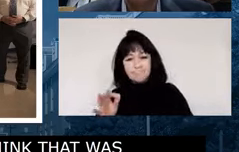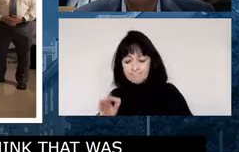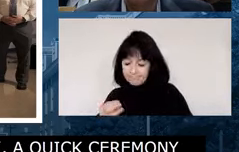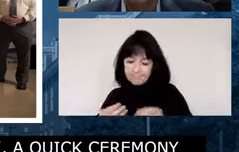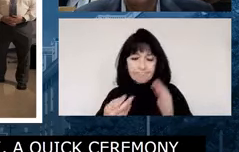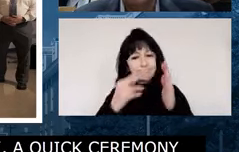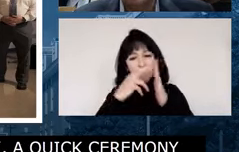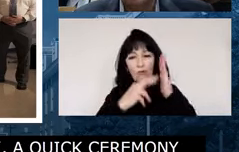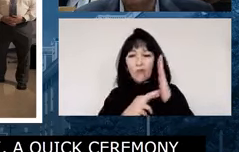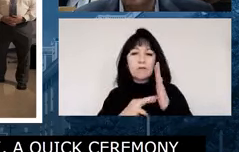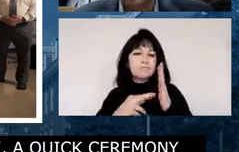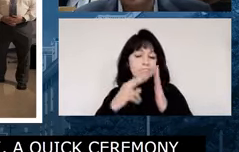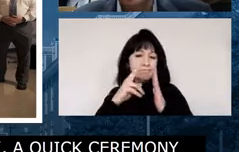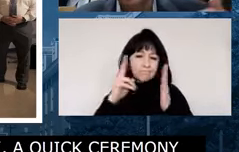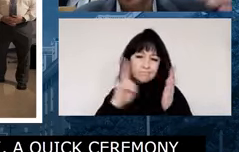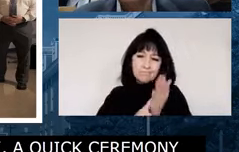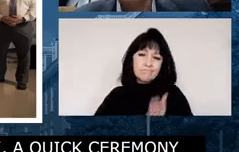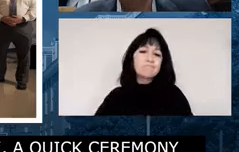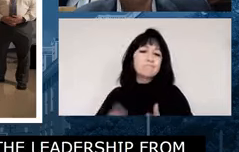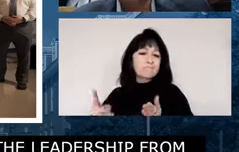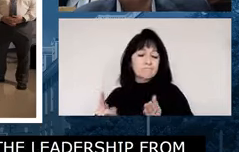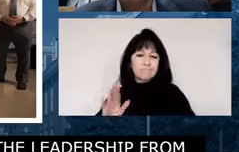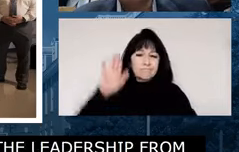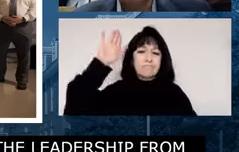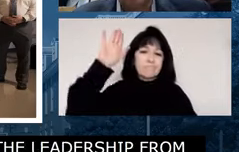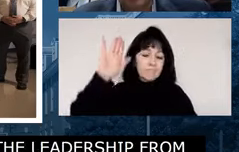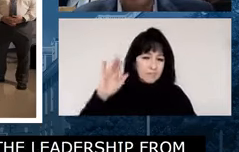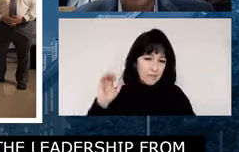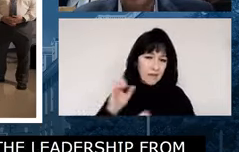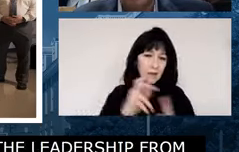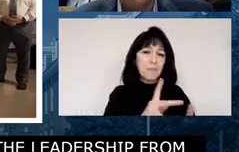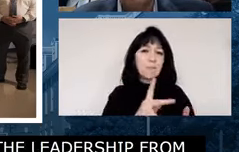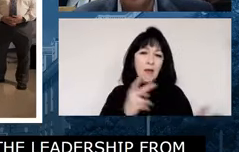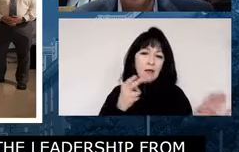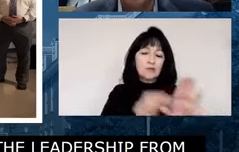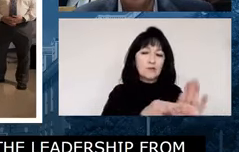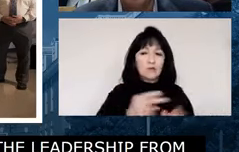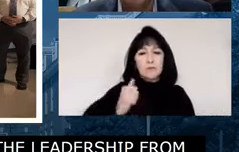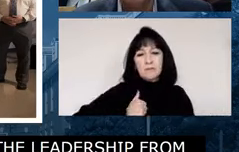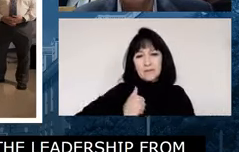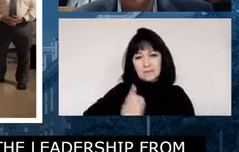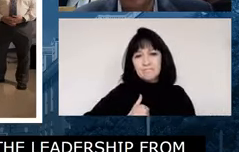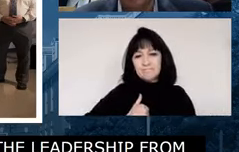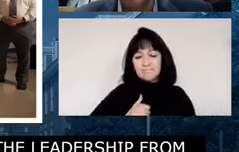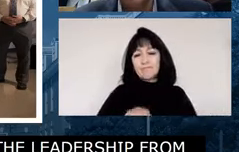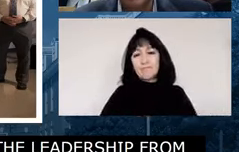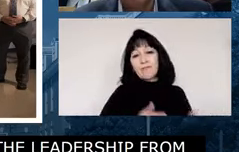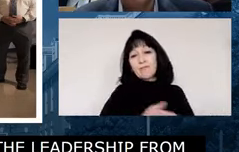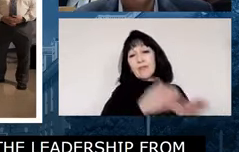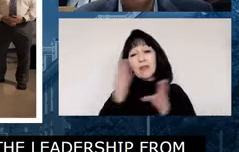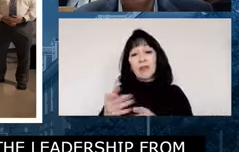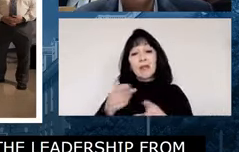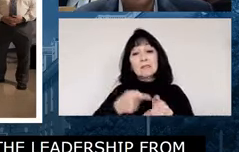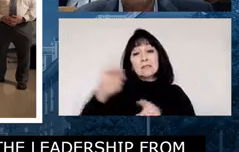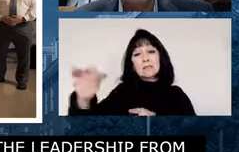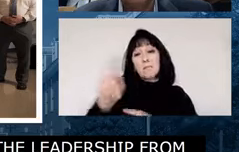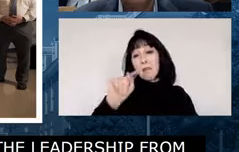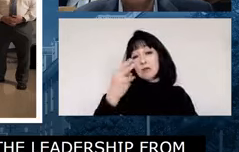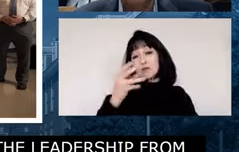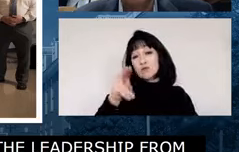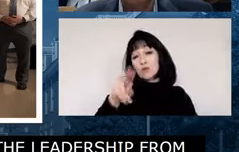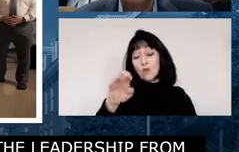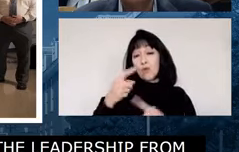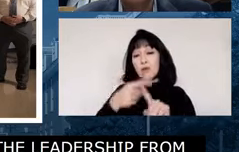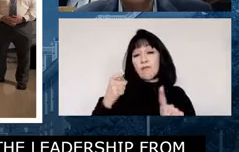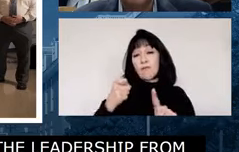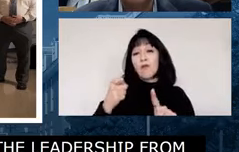are, a pillar of our community. On top of this, and unfortunately we don't have a picture of it, but Specialist Thorne from West